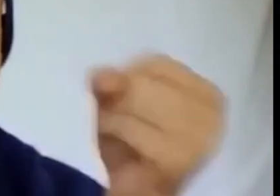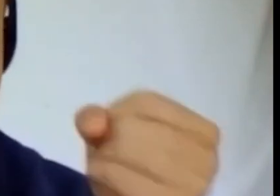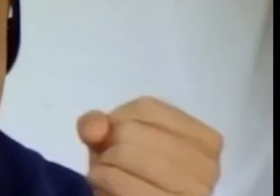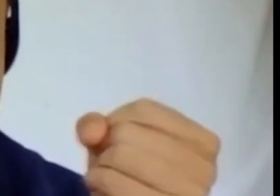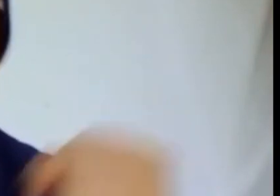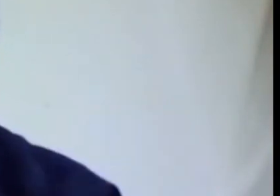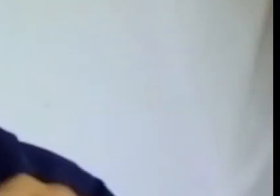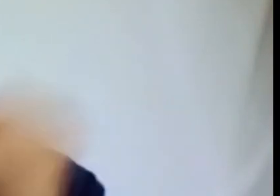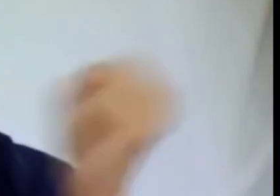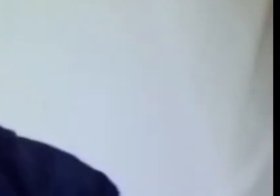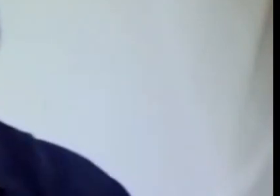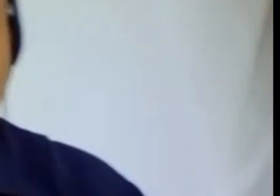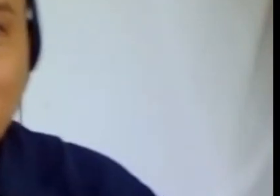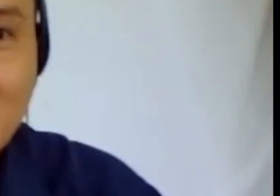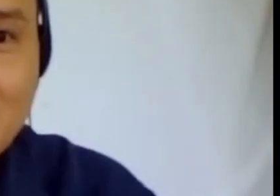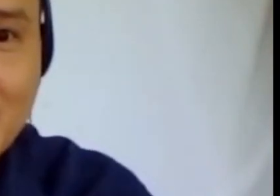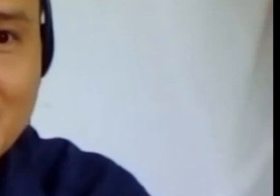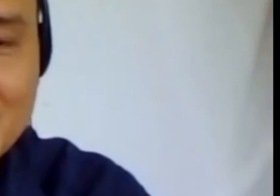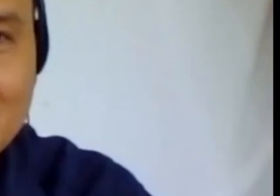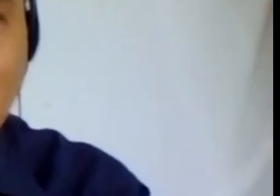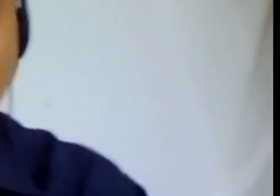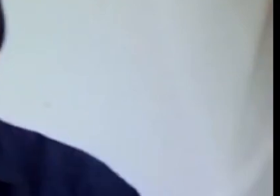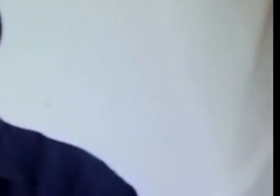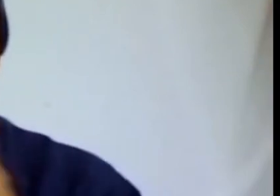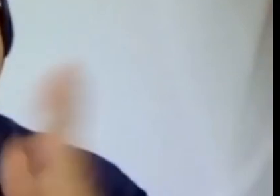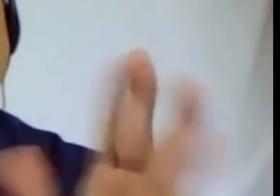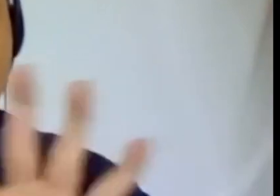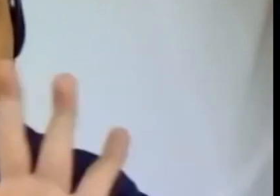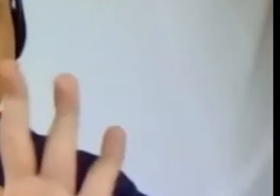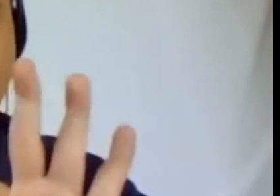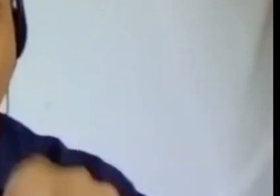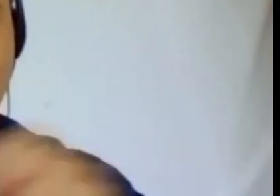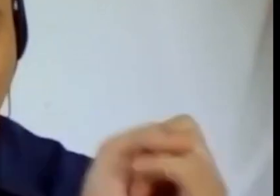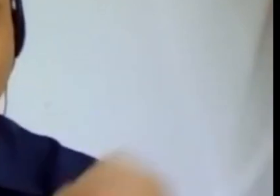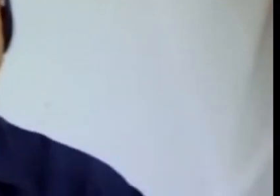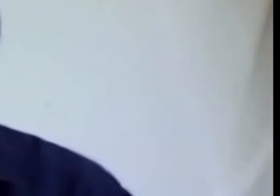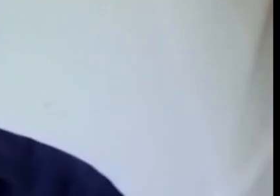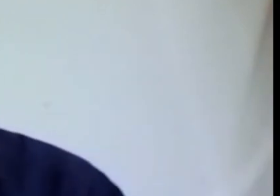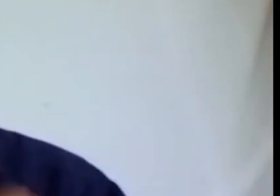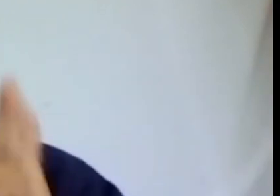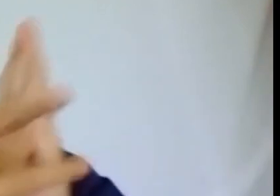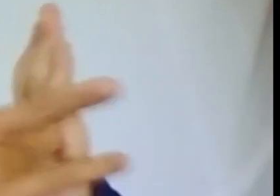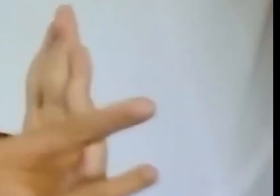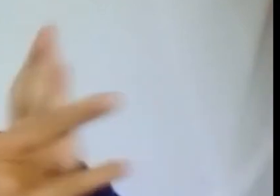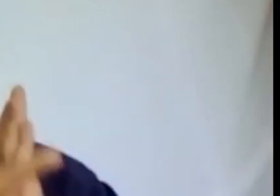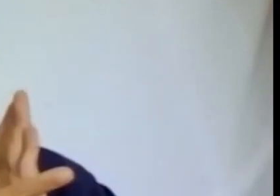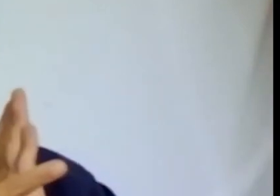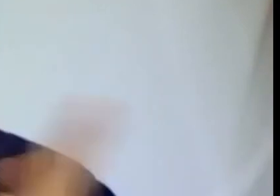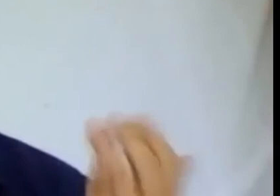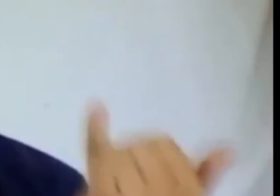for 15 minutes and give the interpreters a break also, because this is highly technical. And then we'll come back